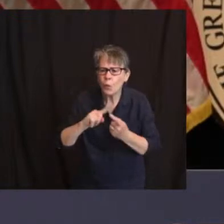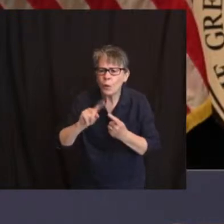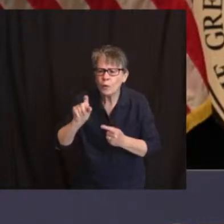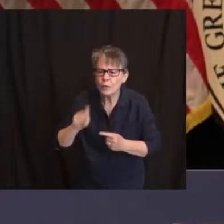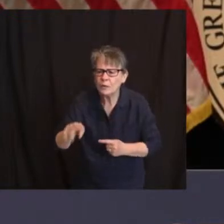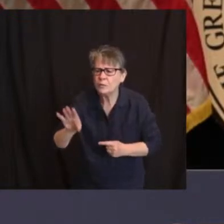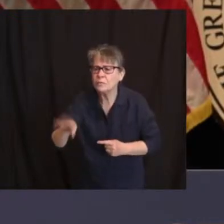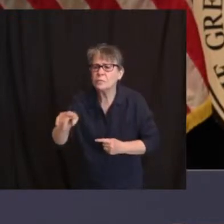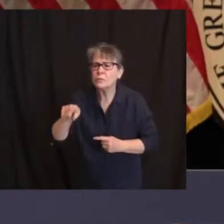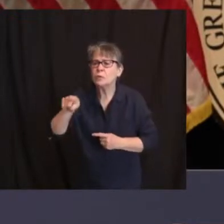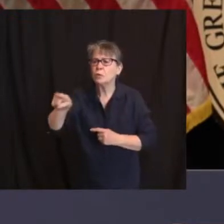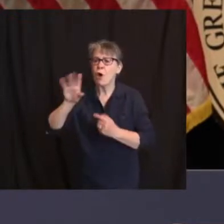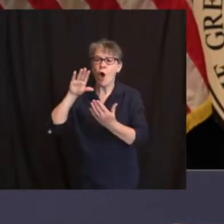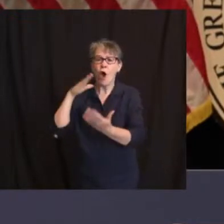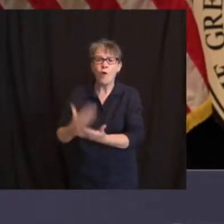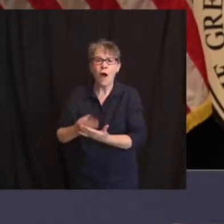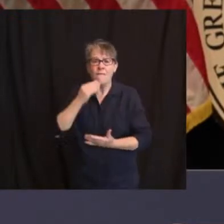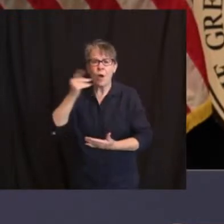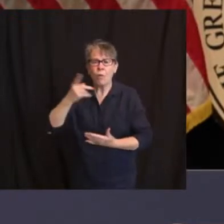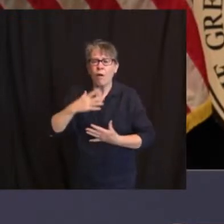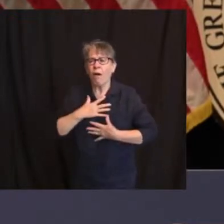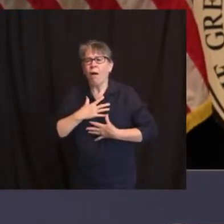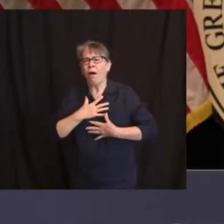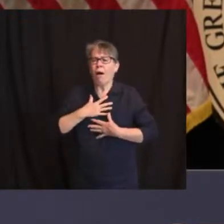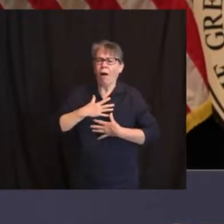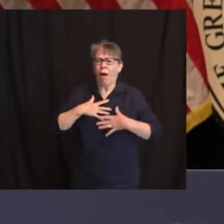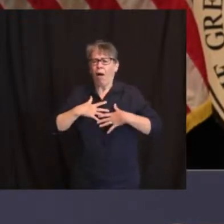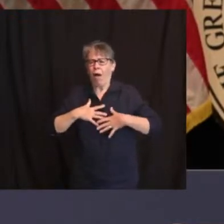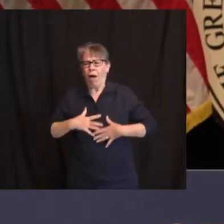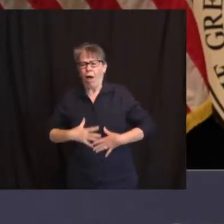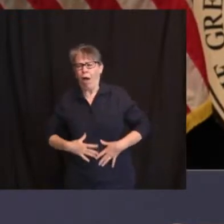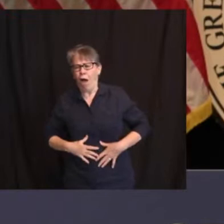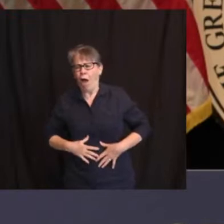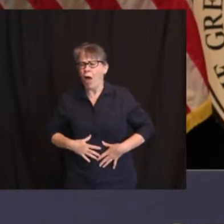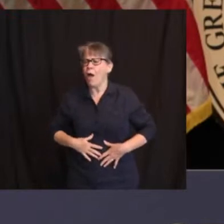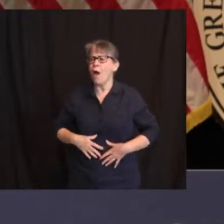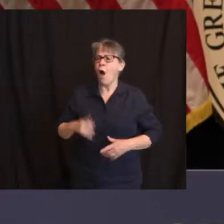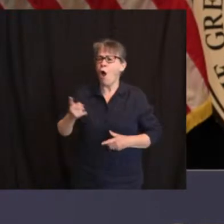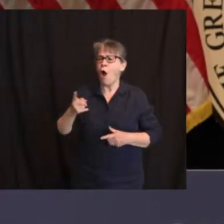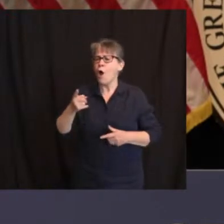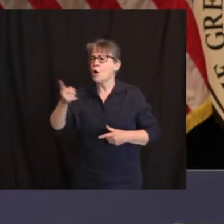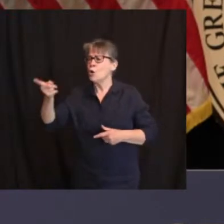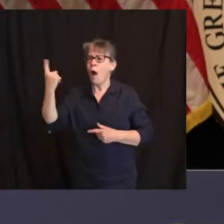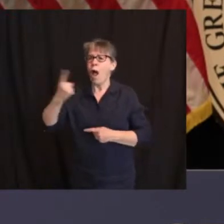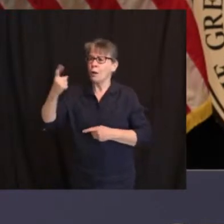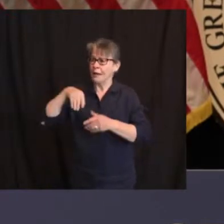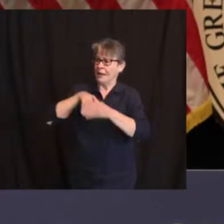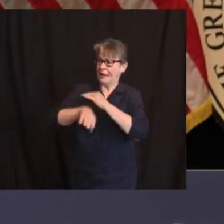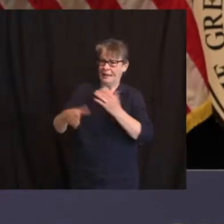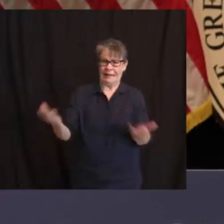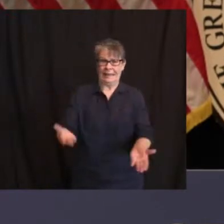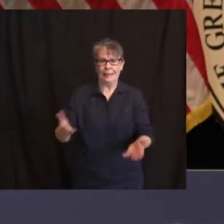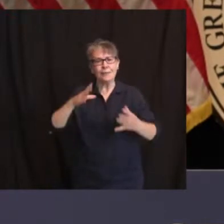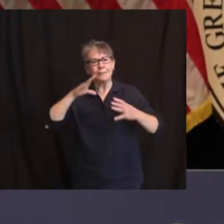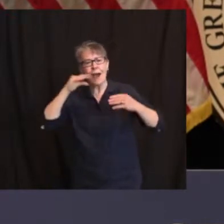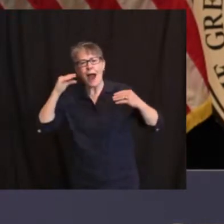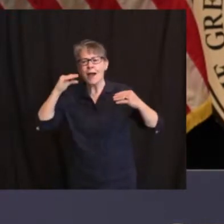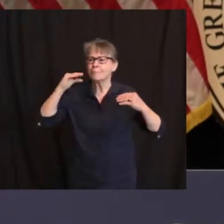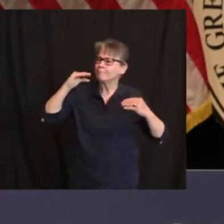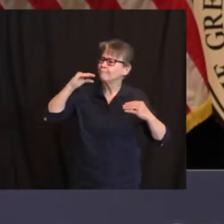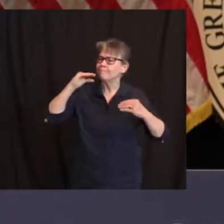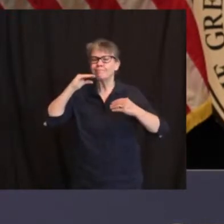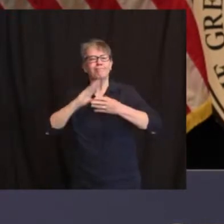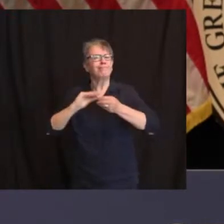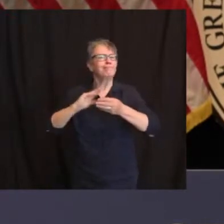pretty good energy, lots of smiles, lots of encouragement. Yeah, listen, I'm like anybody else. I'm a human being, and this is